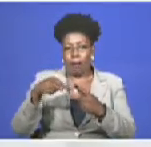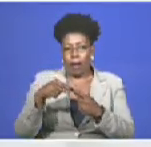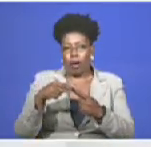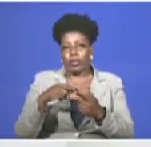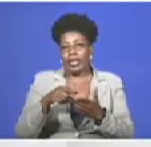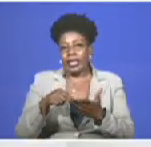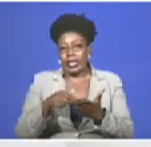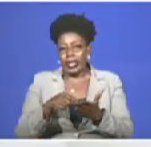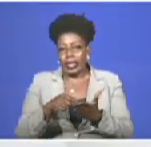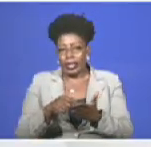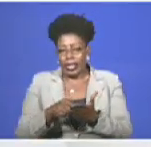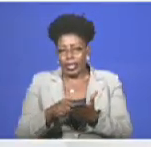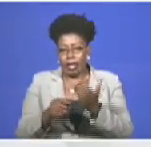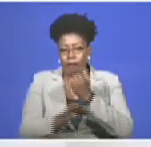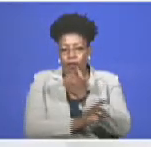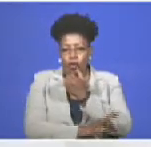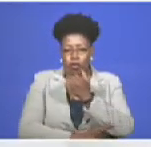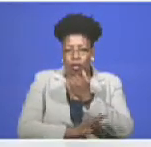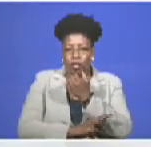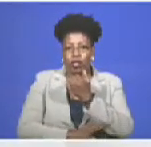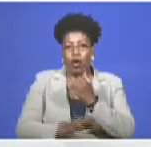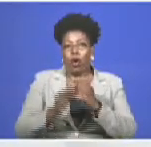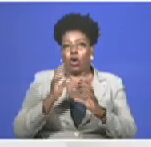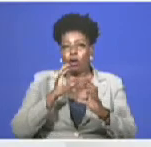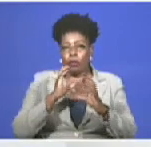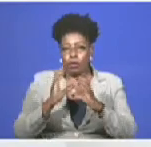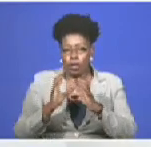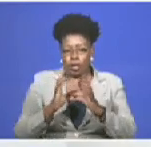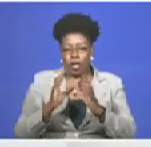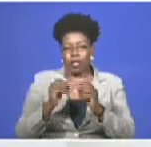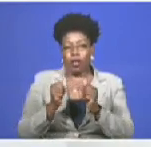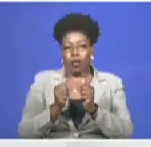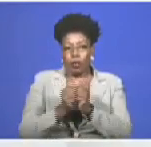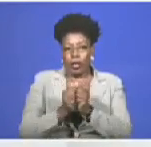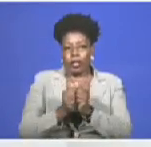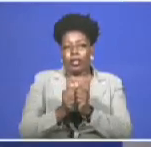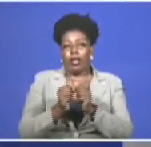as Foreign Affairs continues to collaborate with relatives